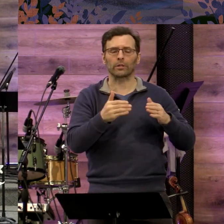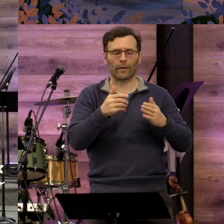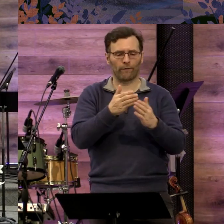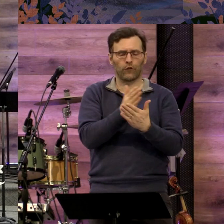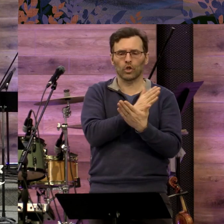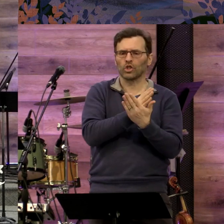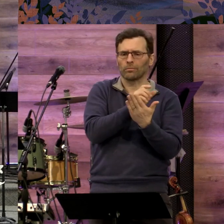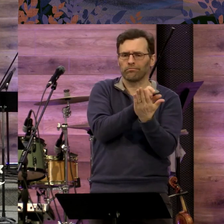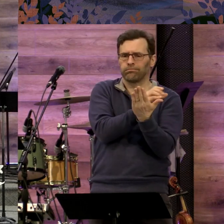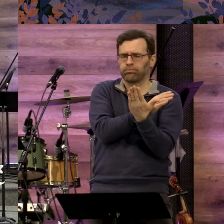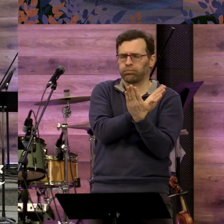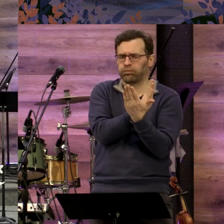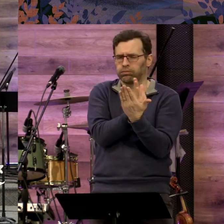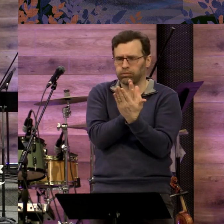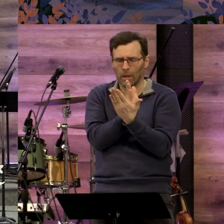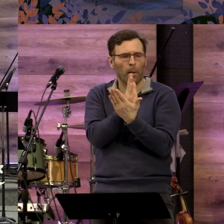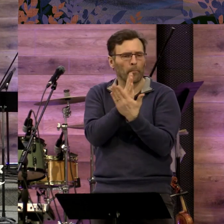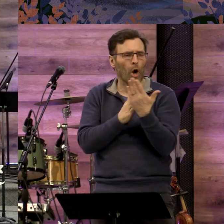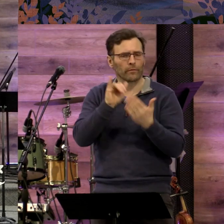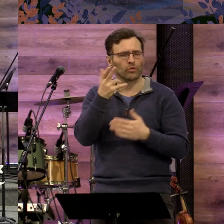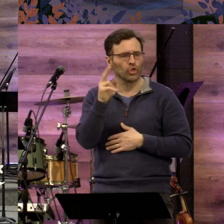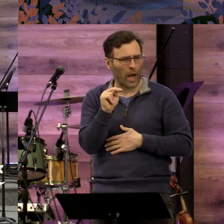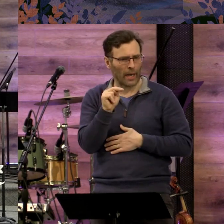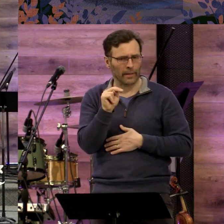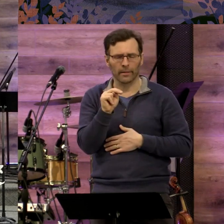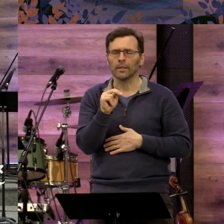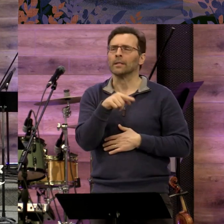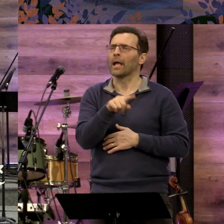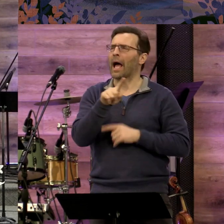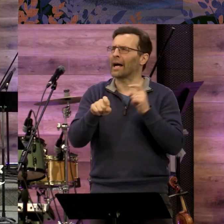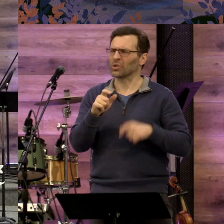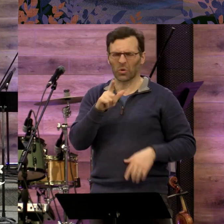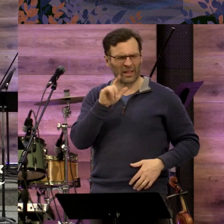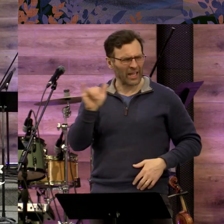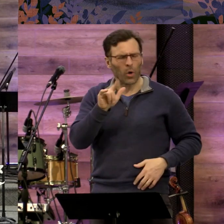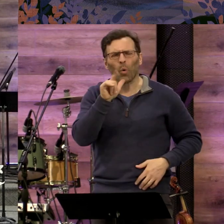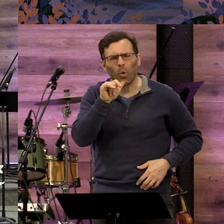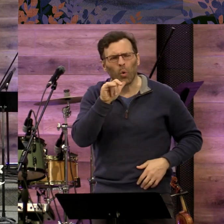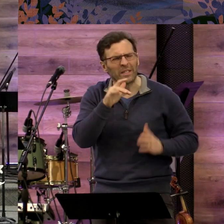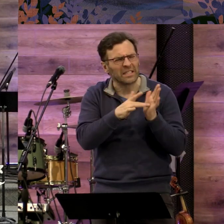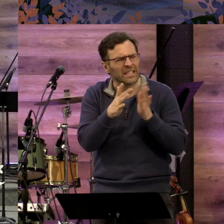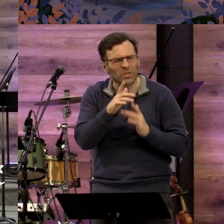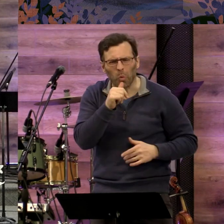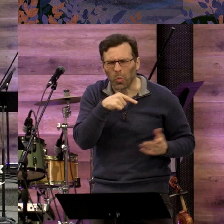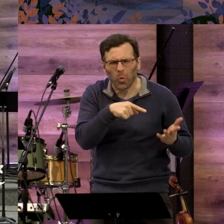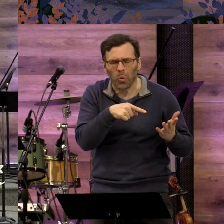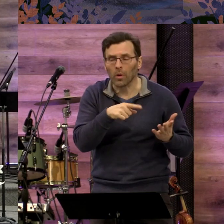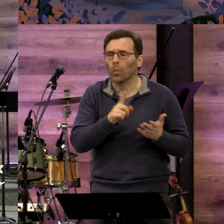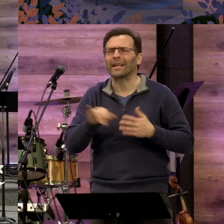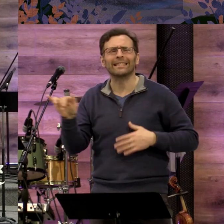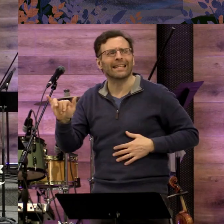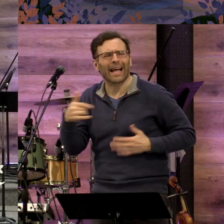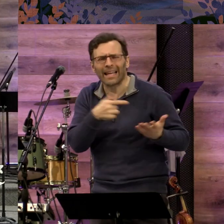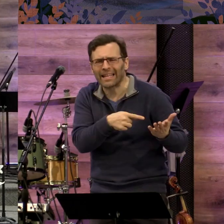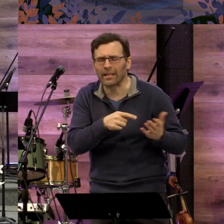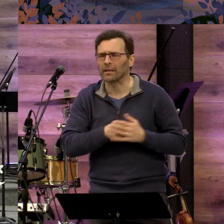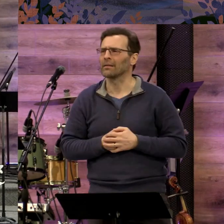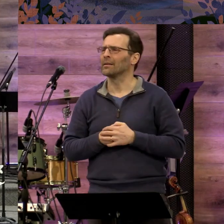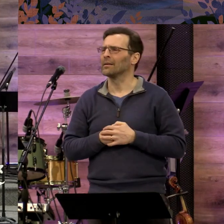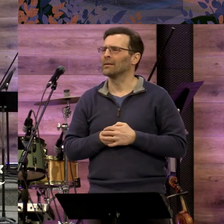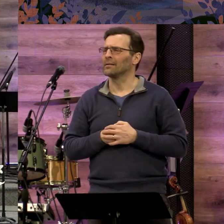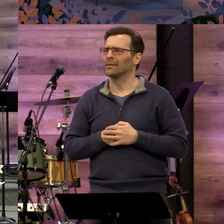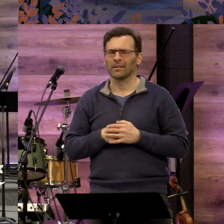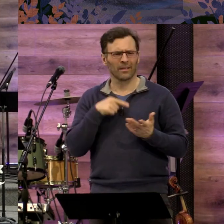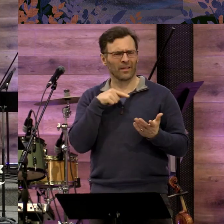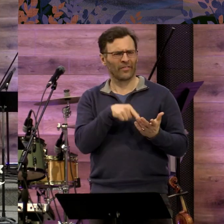of John. But the Gospel of John asks questions like, who is Jesus? What is he like? What exactly